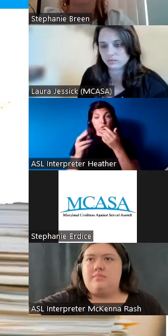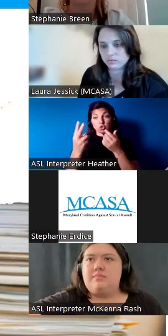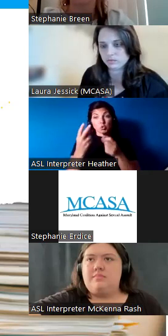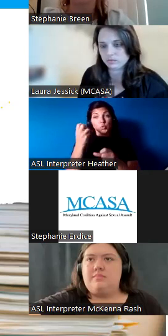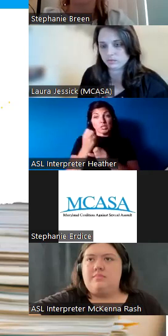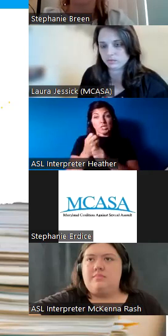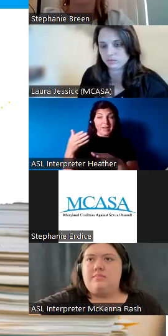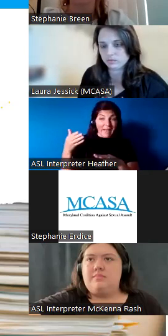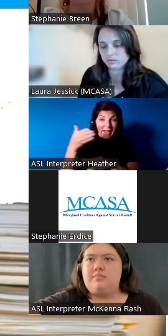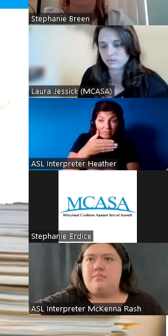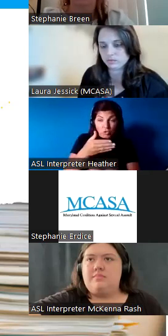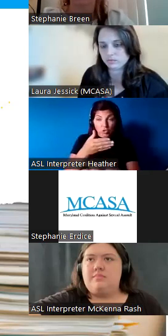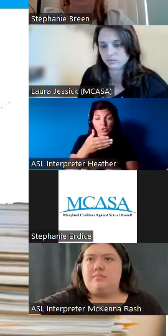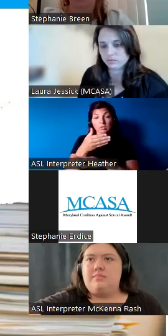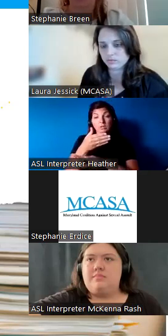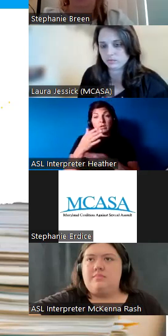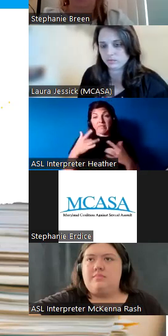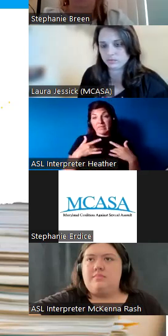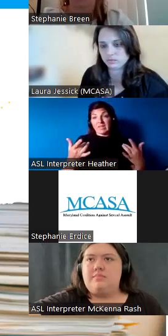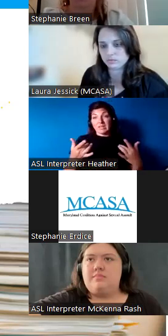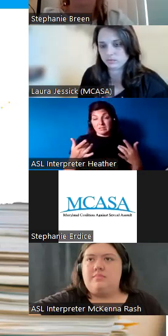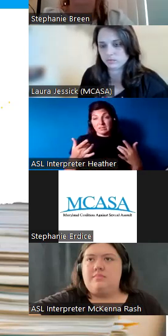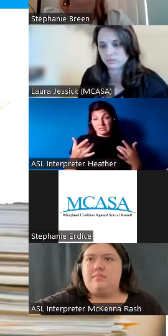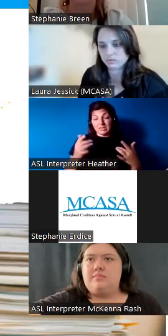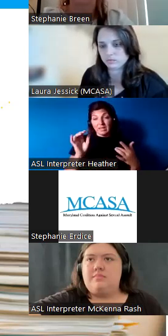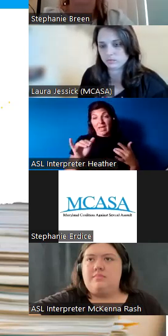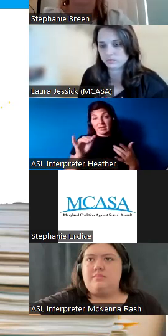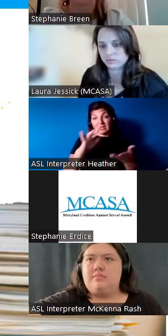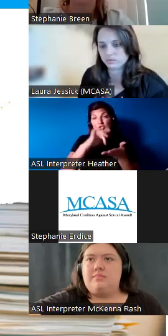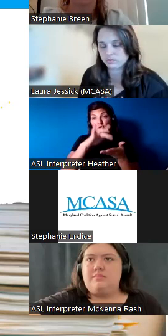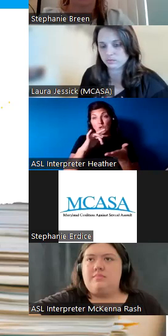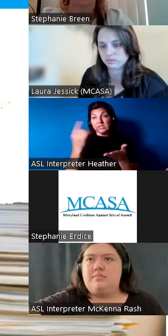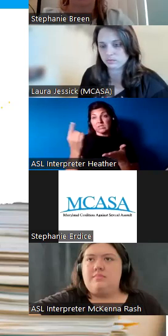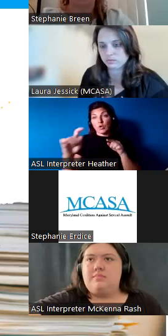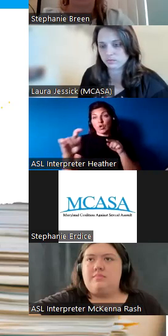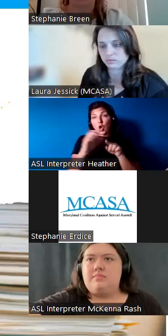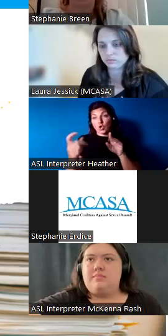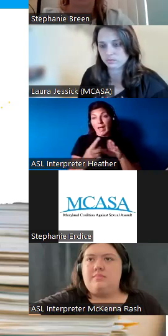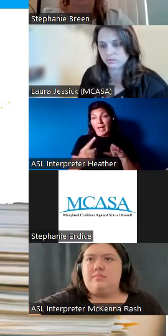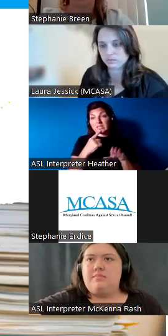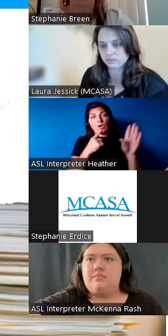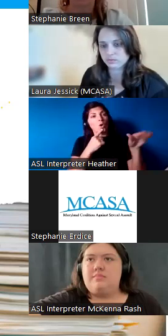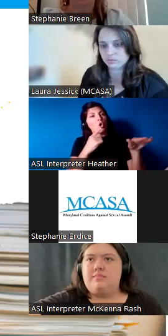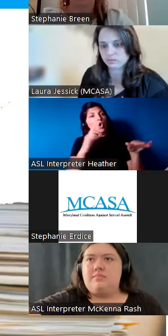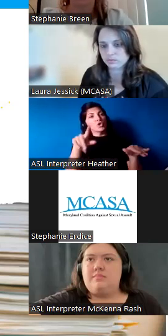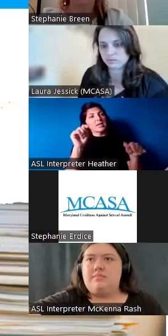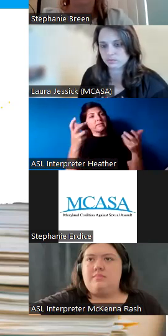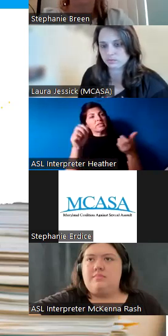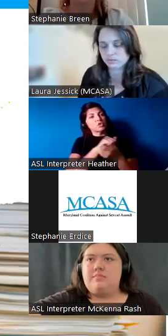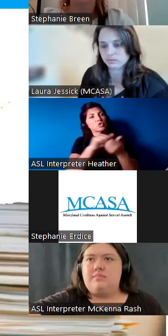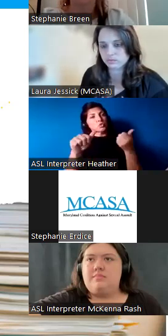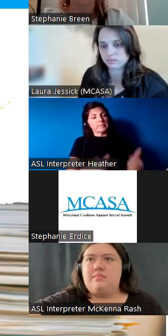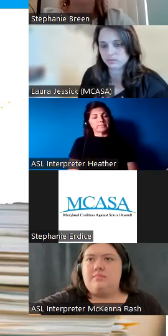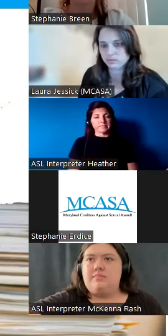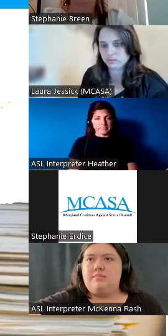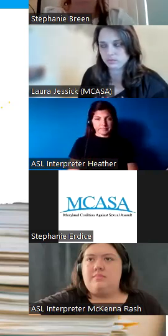been assaulted, someone finally returned her call, and it was just to let her know that her kit had been destroyed. So